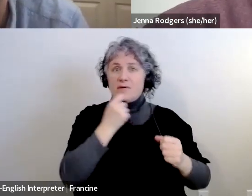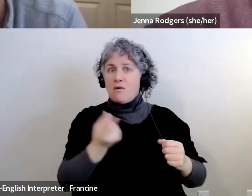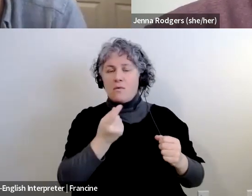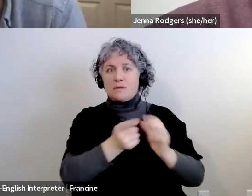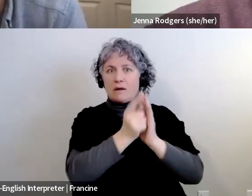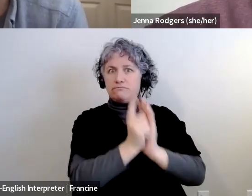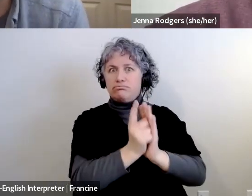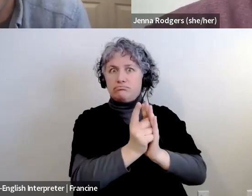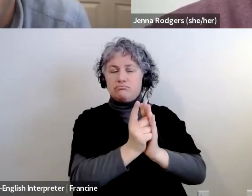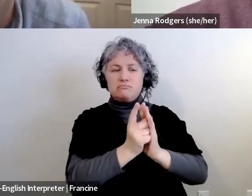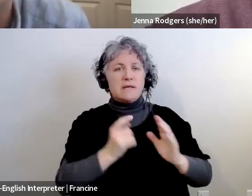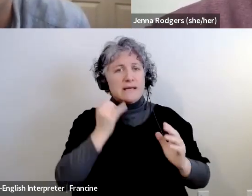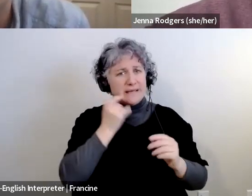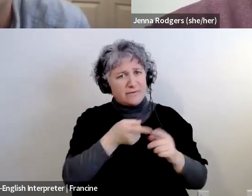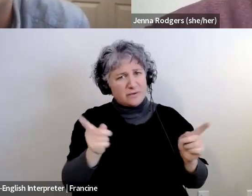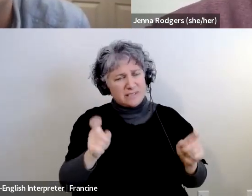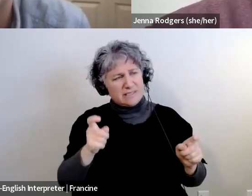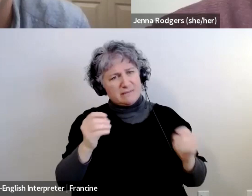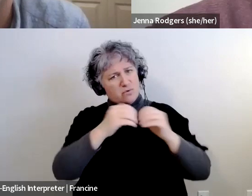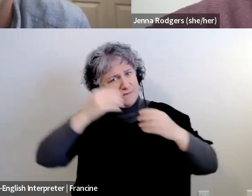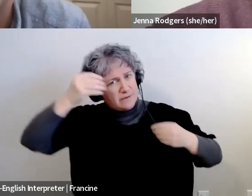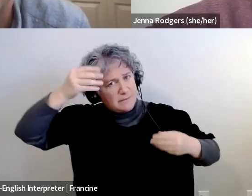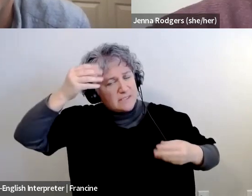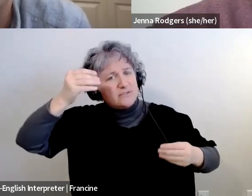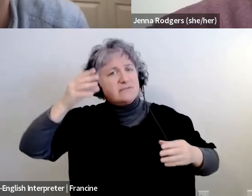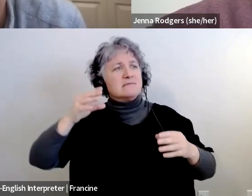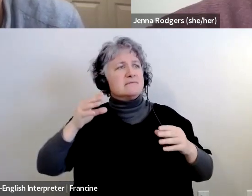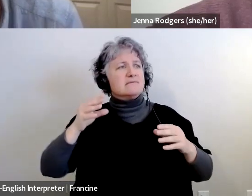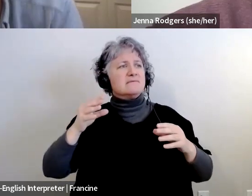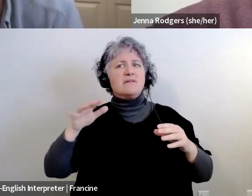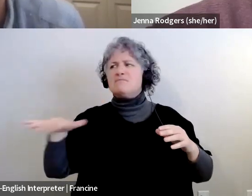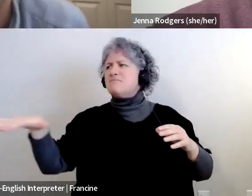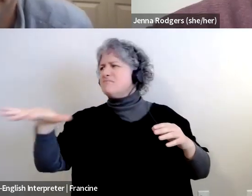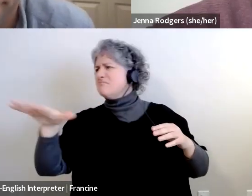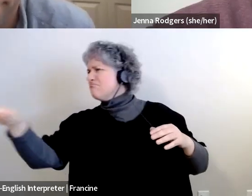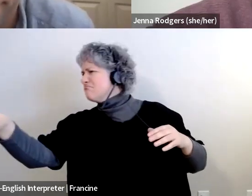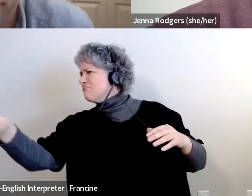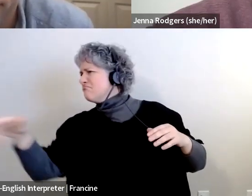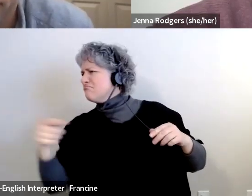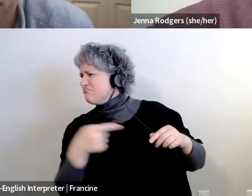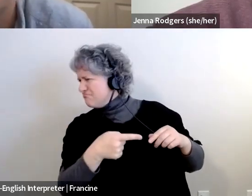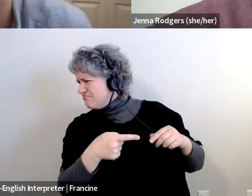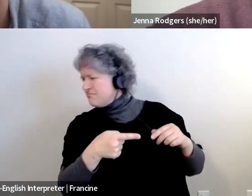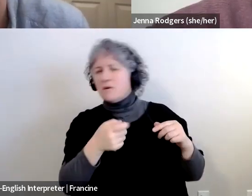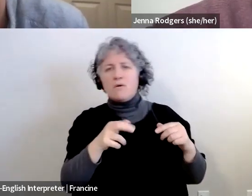So if you need to gather more information from an outside source or from someone else, or if you feel like you missed an opportunity to intervene,